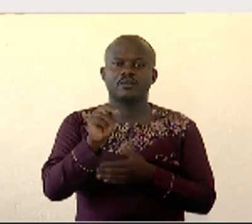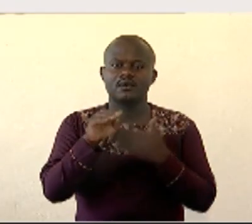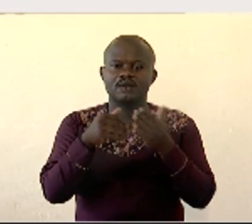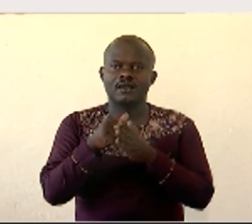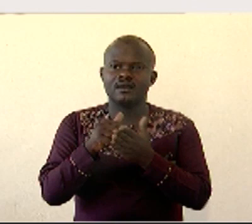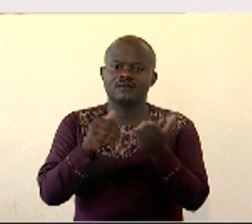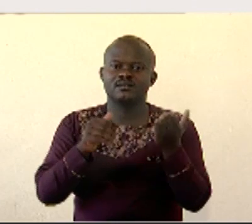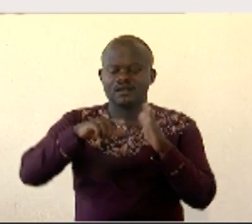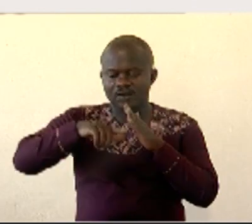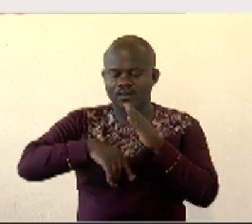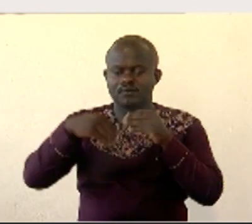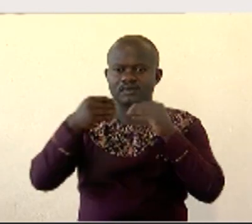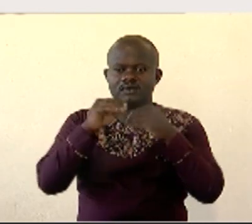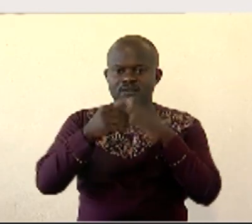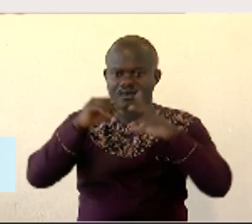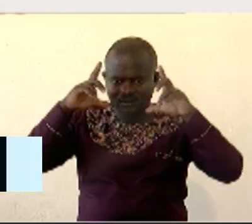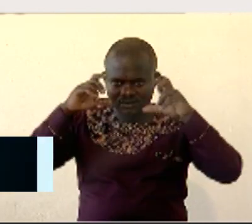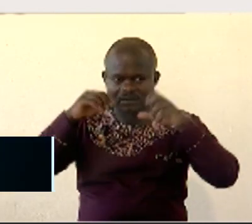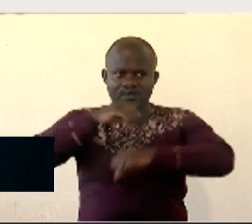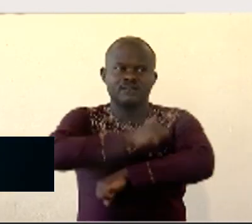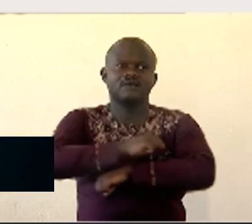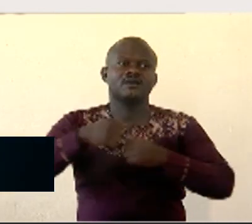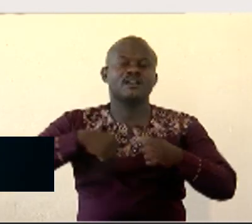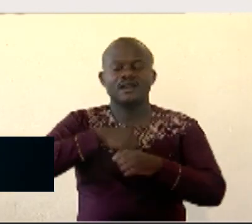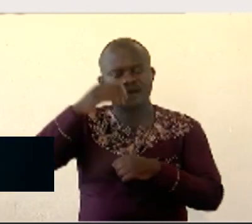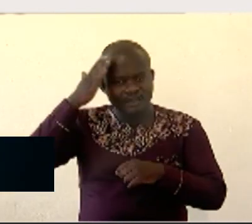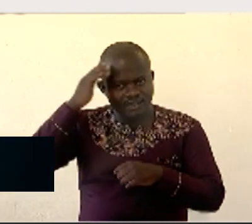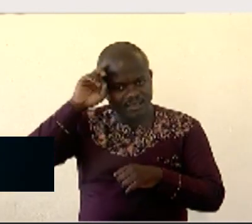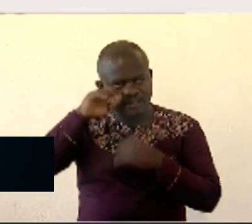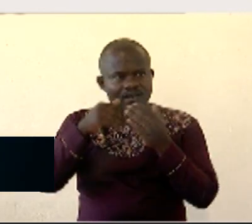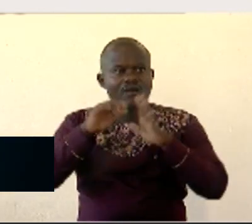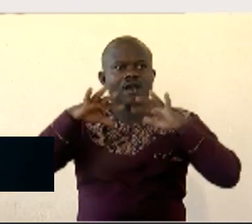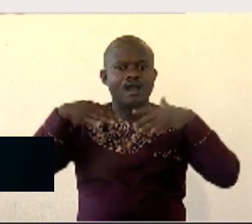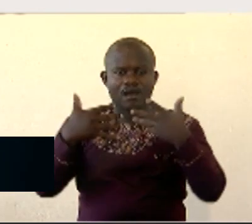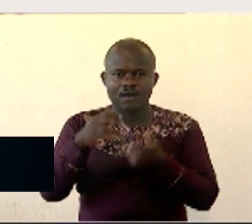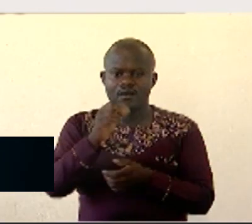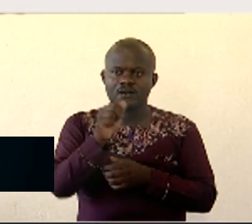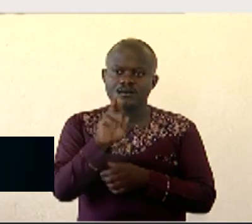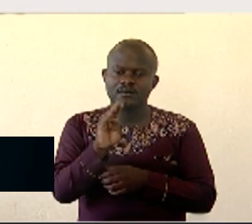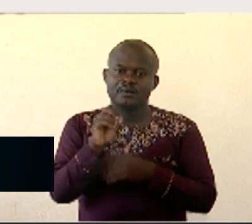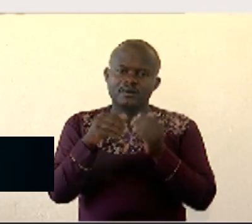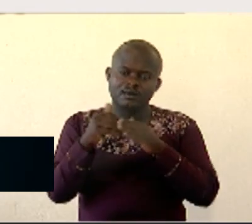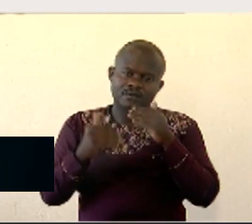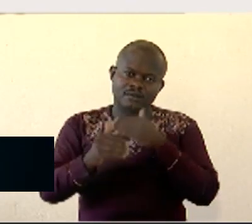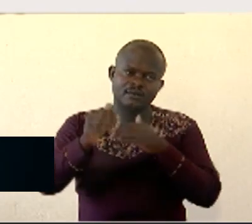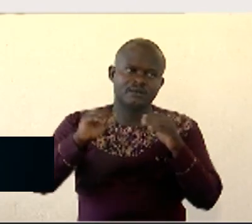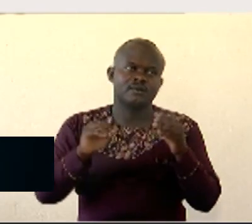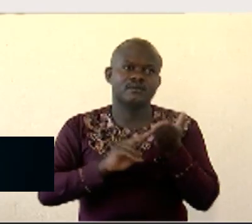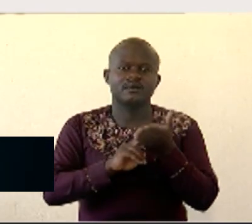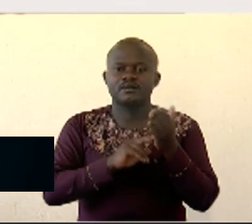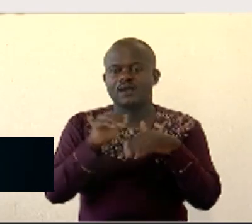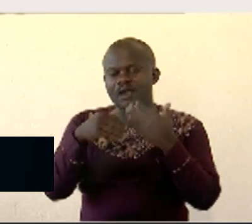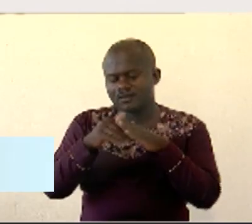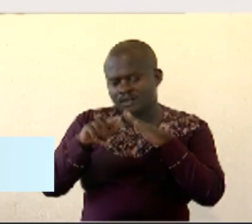material for photosynthesis. Student, I think you do remember how carbon dioxide is going to be used as a raw material